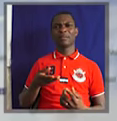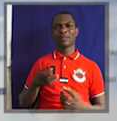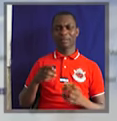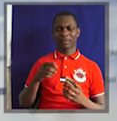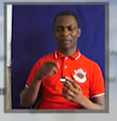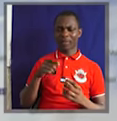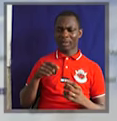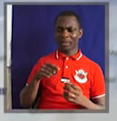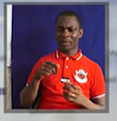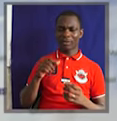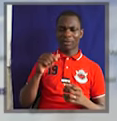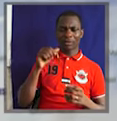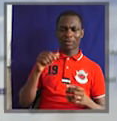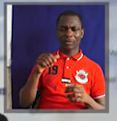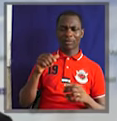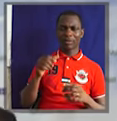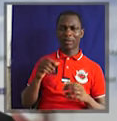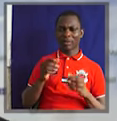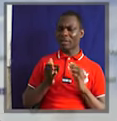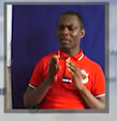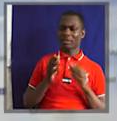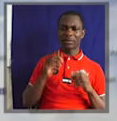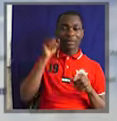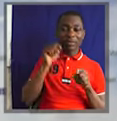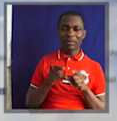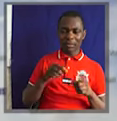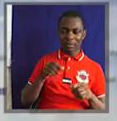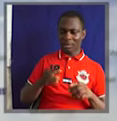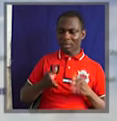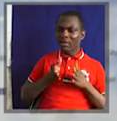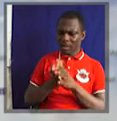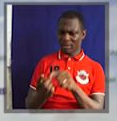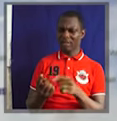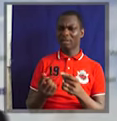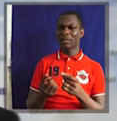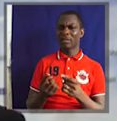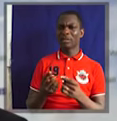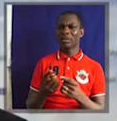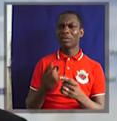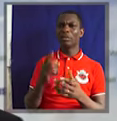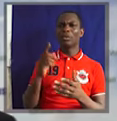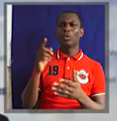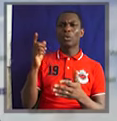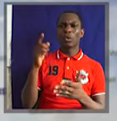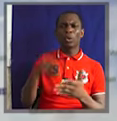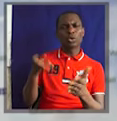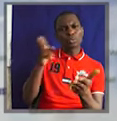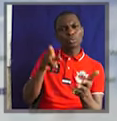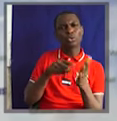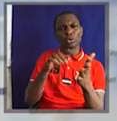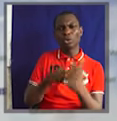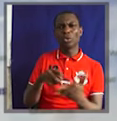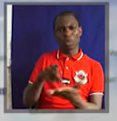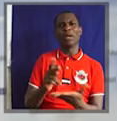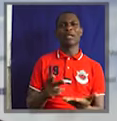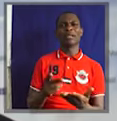kyna e die ne be di adanse se wo de sa emwa no bebre me ane ye ma me adanse die bi e ho a papa Juda